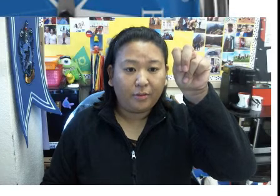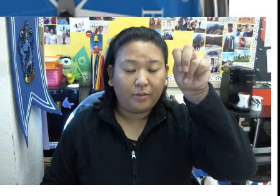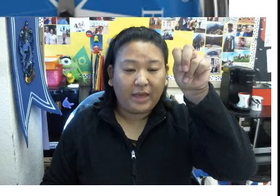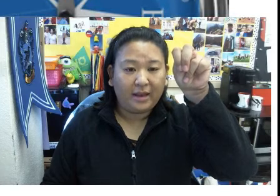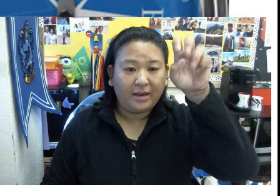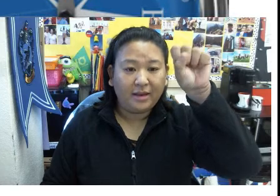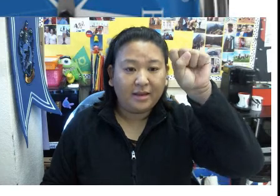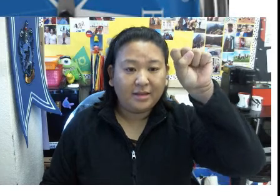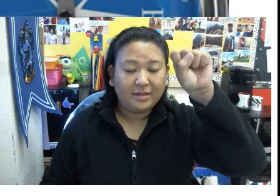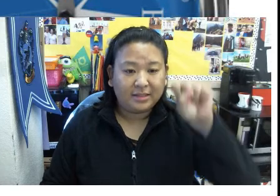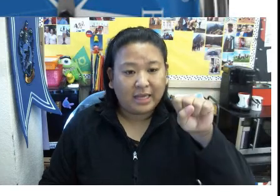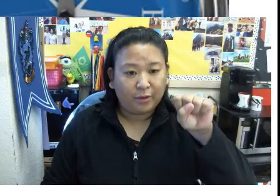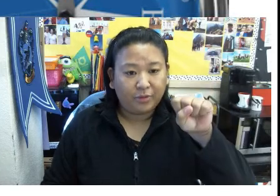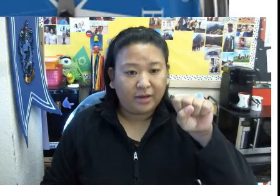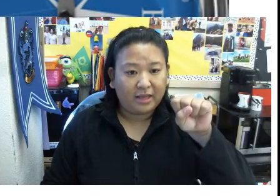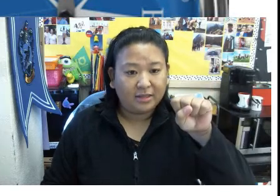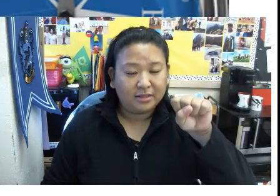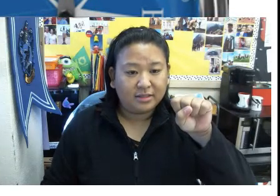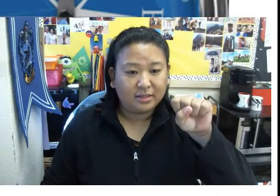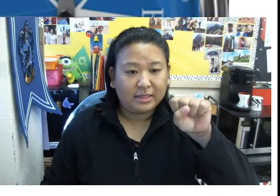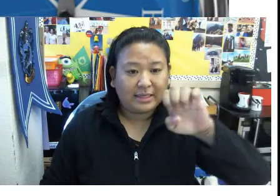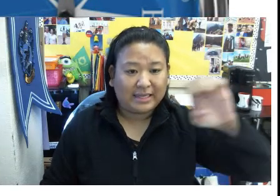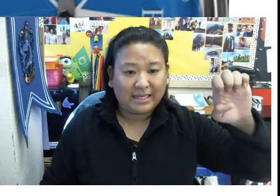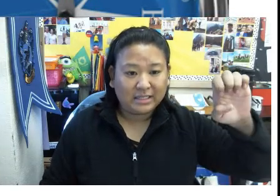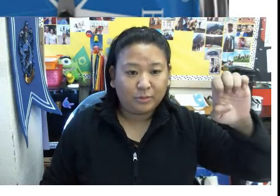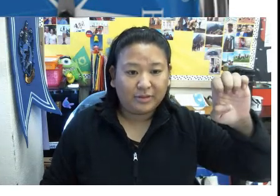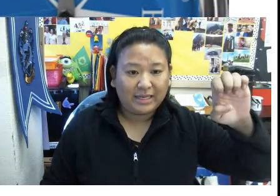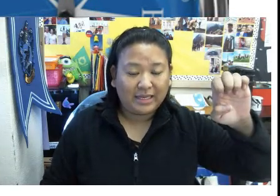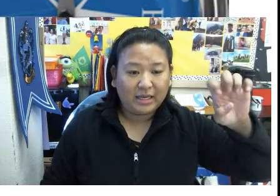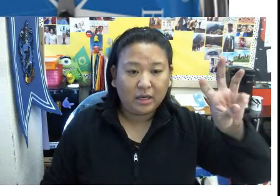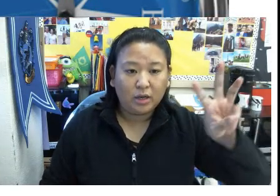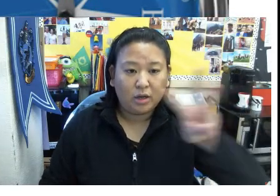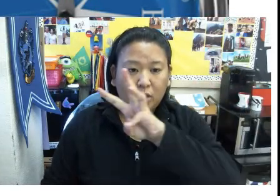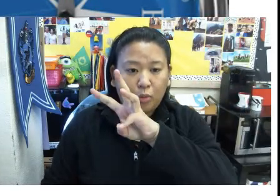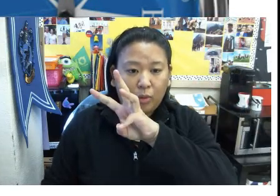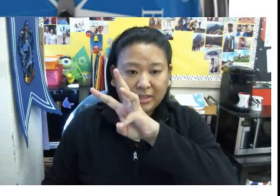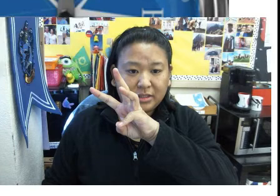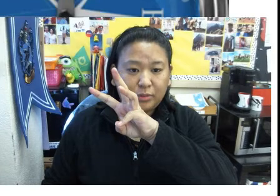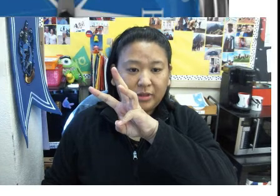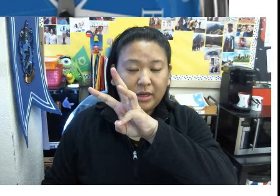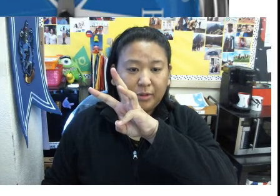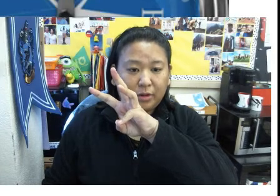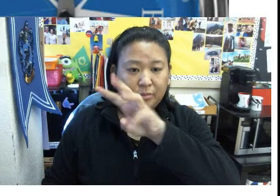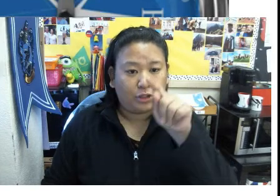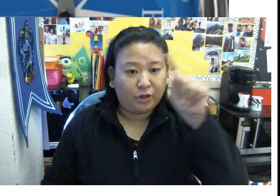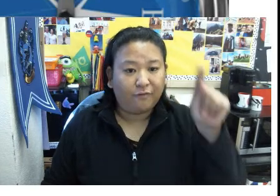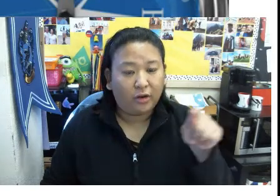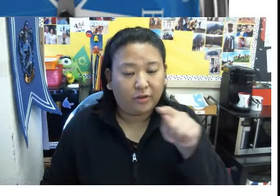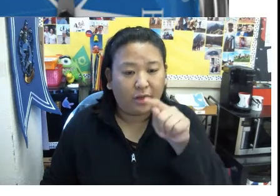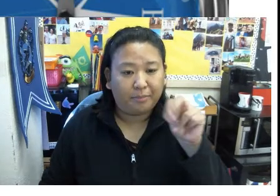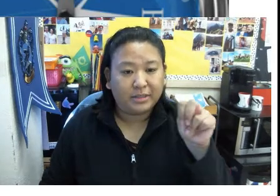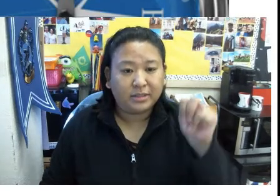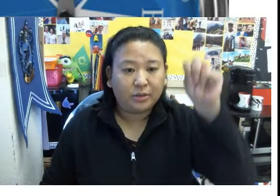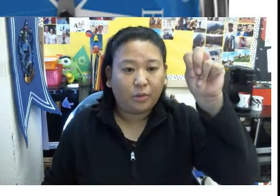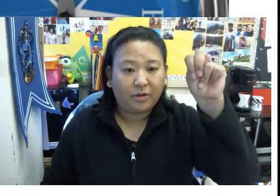North with an N, south with an S, east with an E, west with a W. Make sure you follow